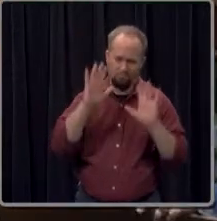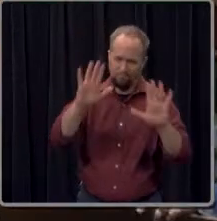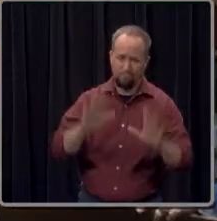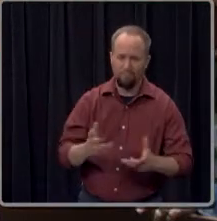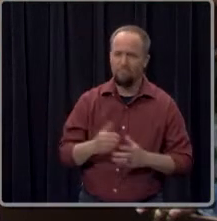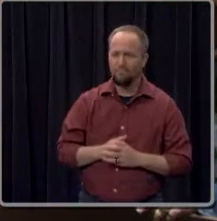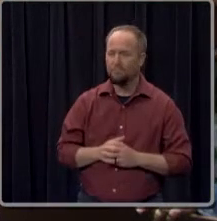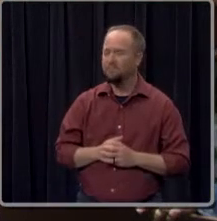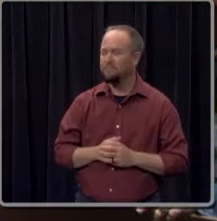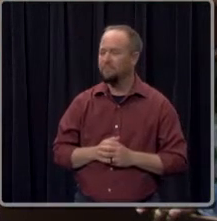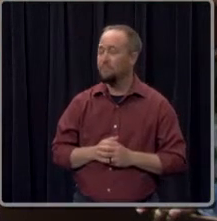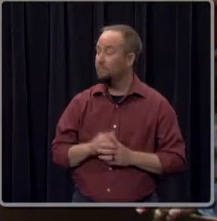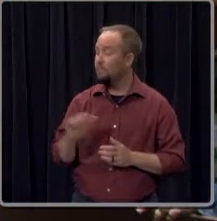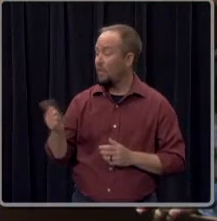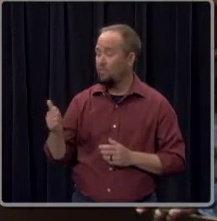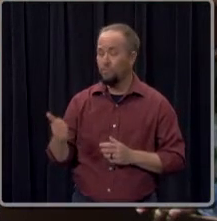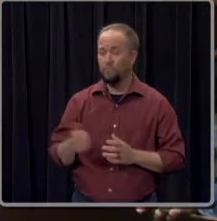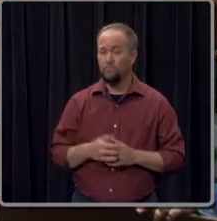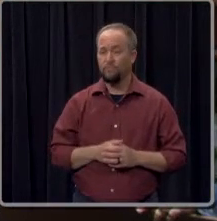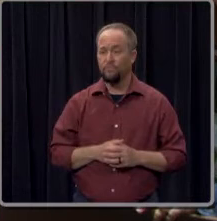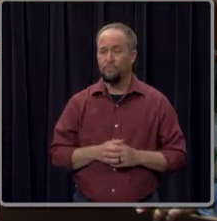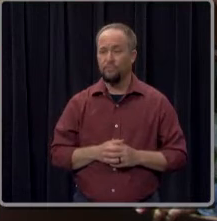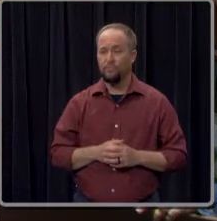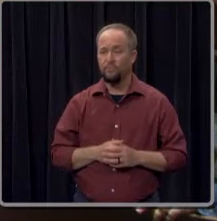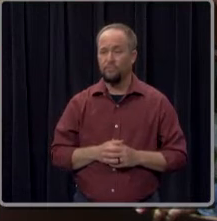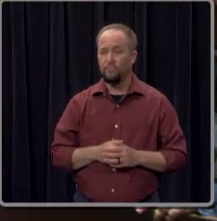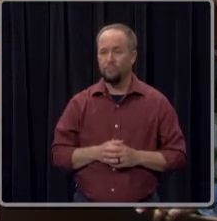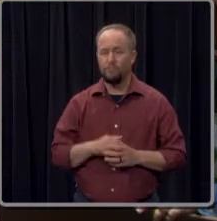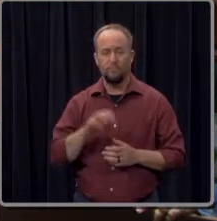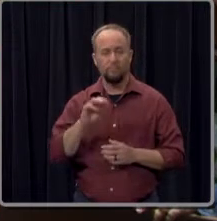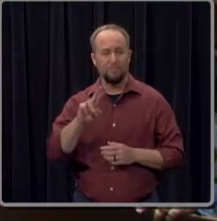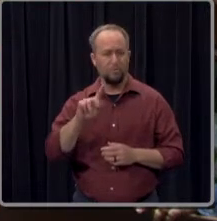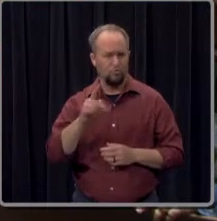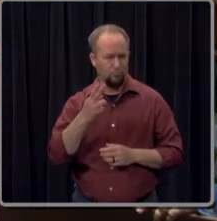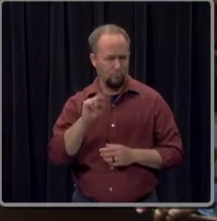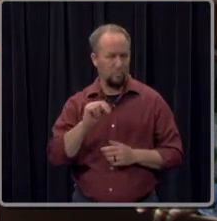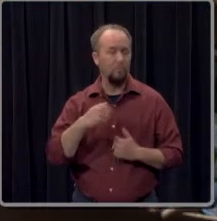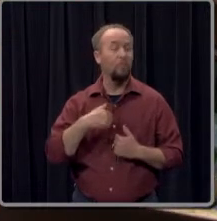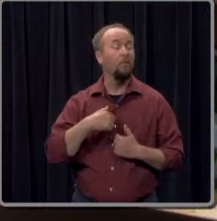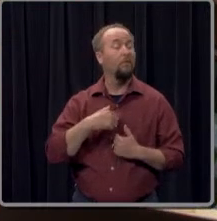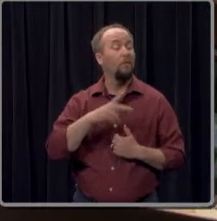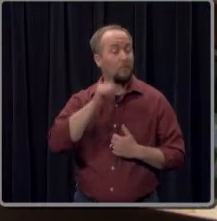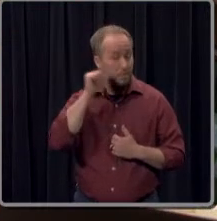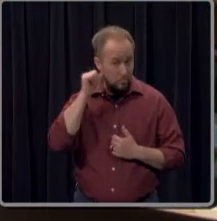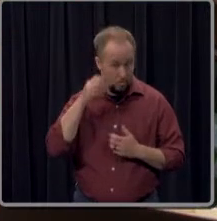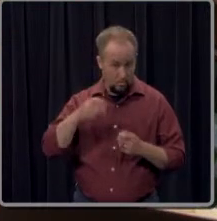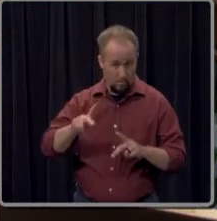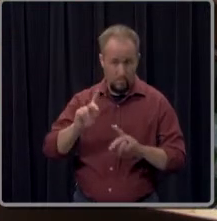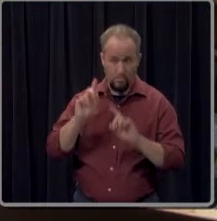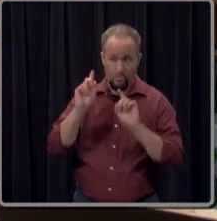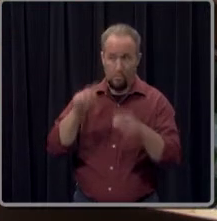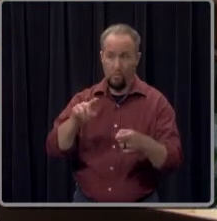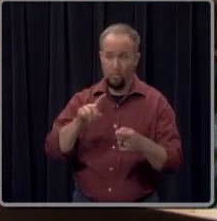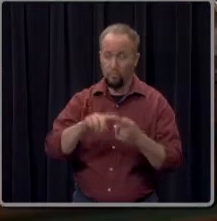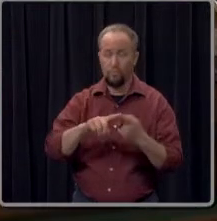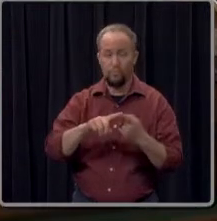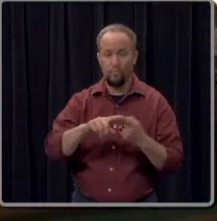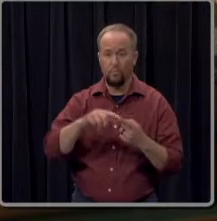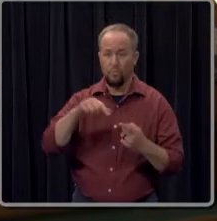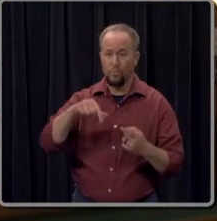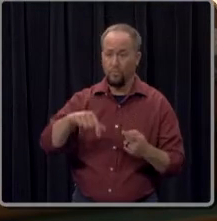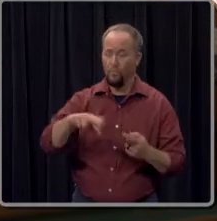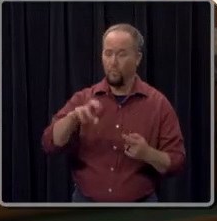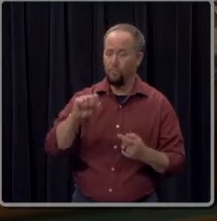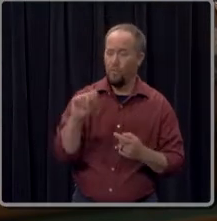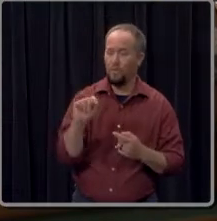Well said. Others? Excuse me. I had the opportunity yesterday to attend the Quest Olympics over